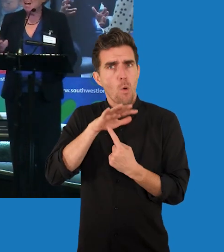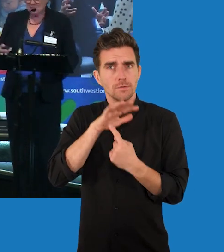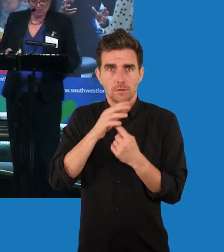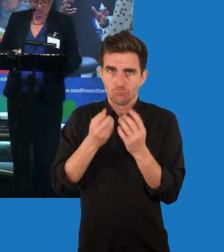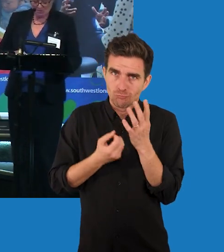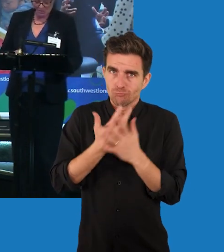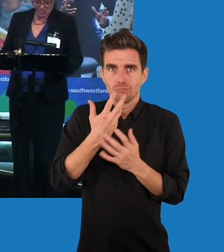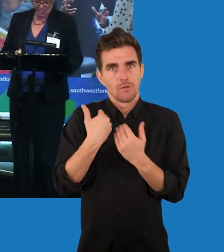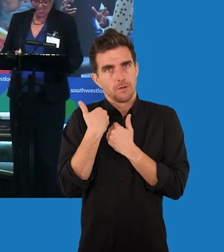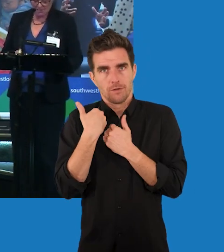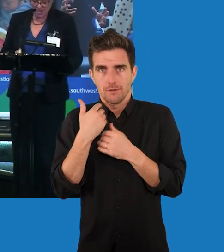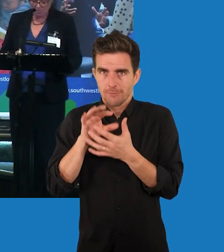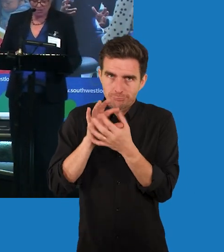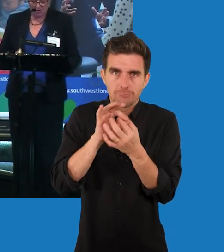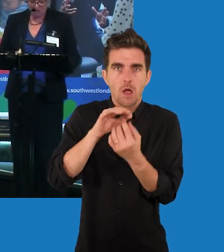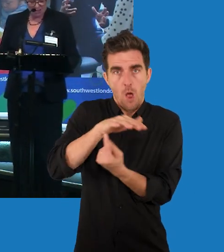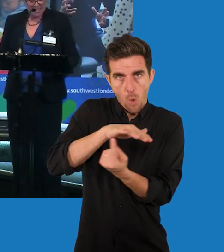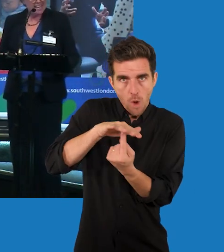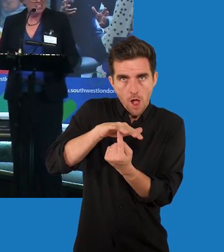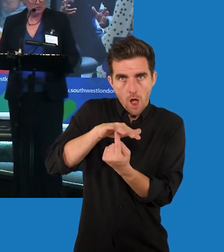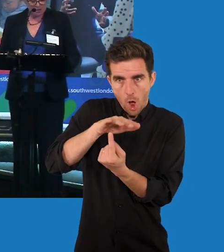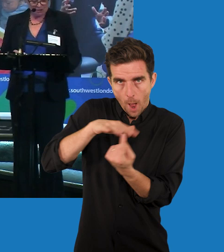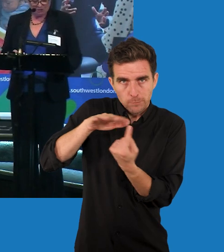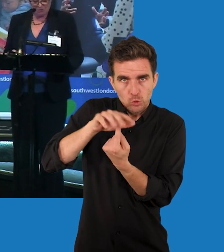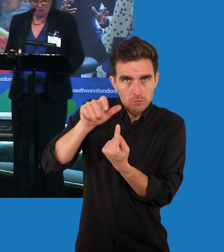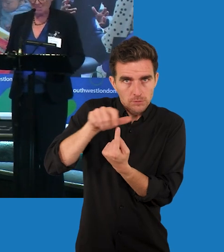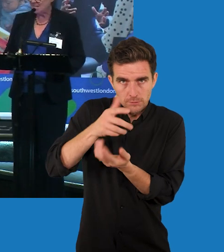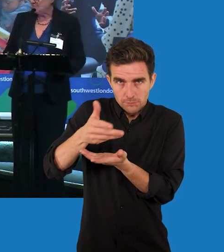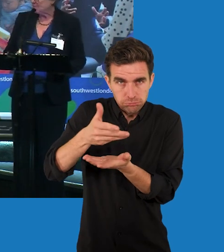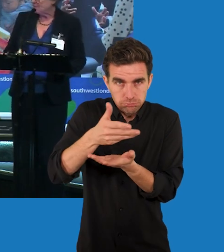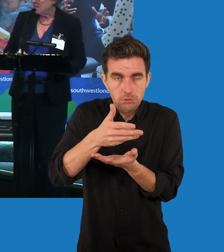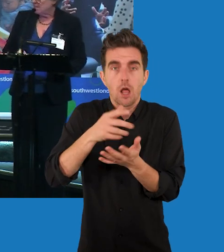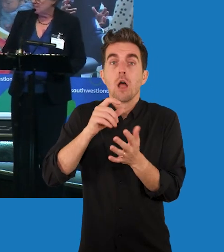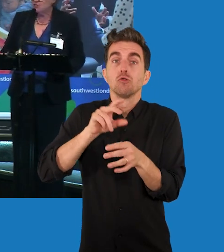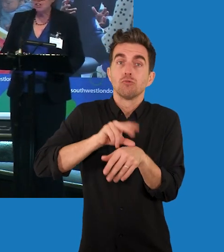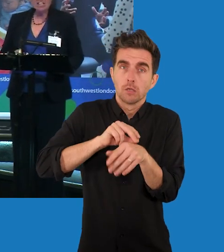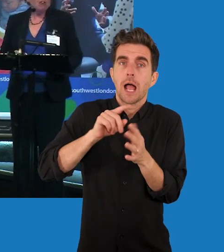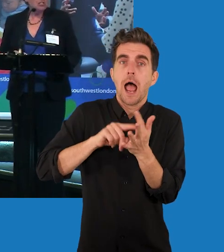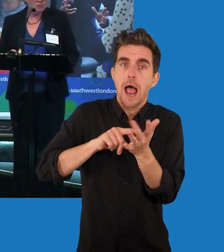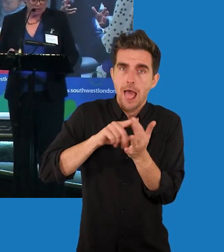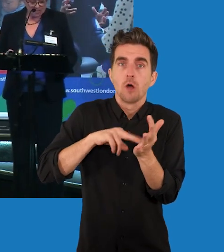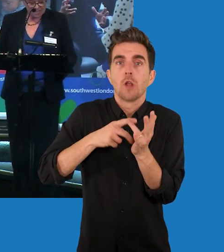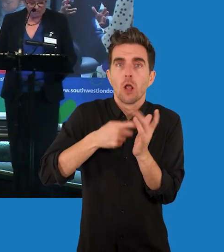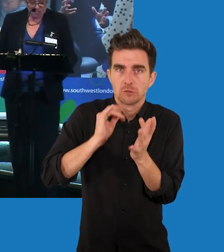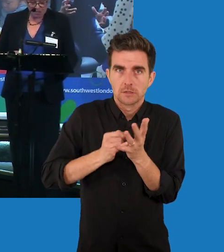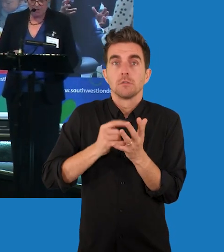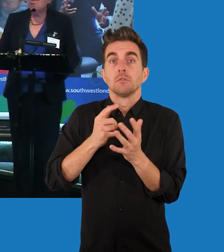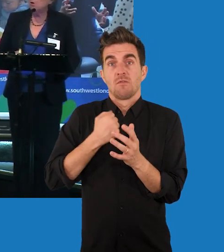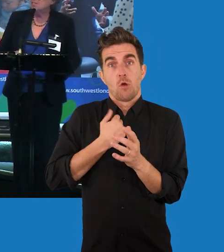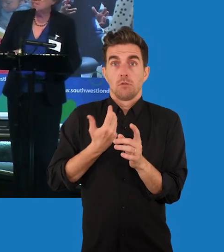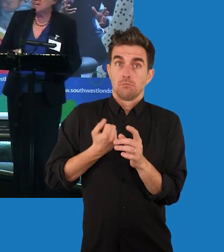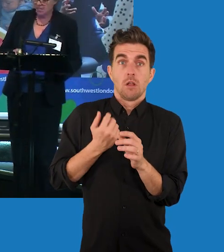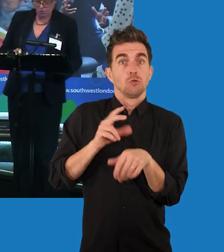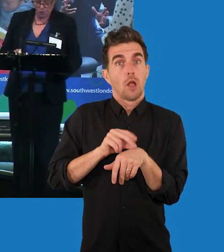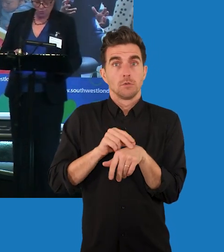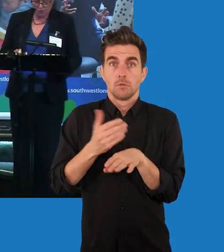been absolutely crucial in developing the role and engaging with our local community. Dr. Ellie Norris, who's one of our salaried GPs, works